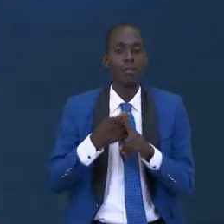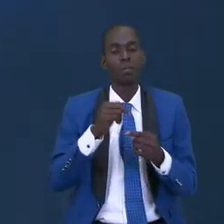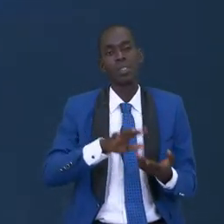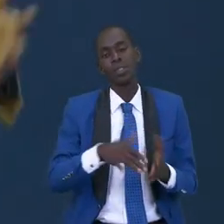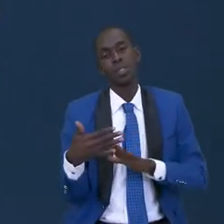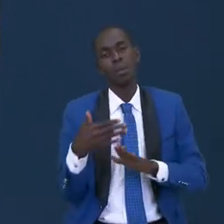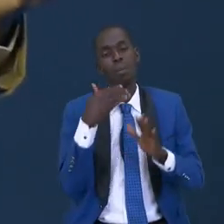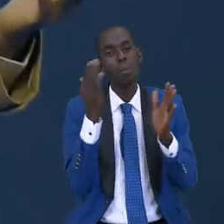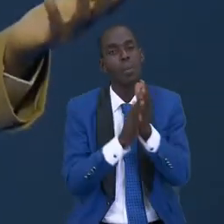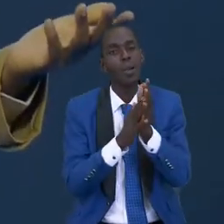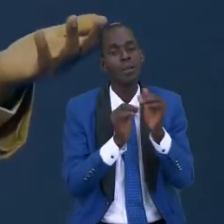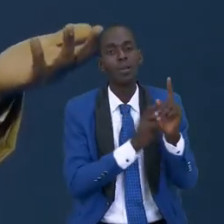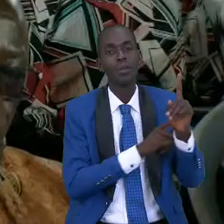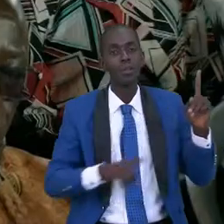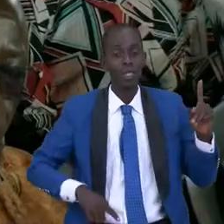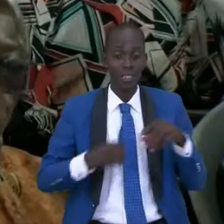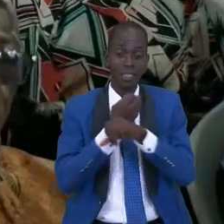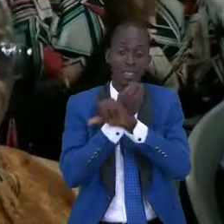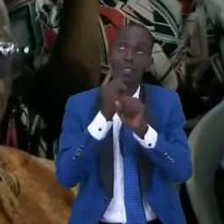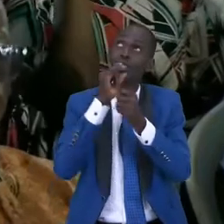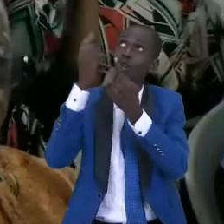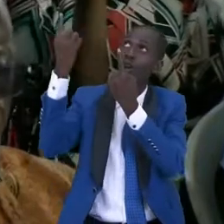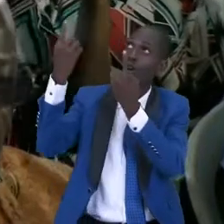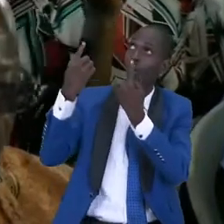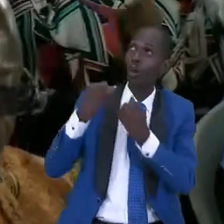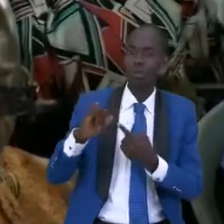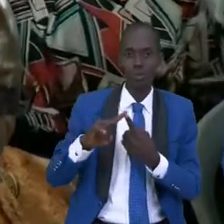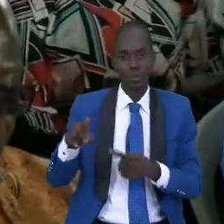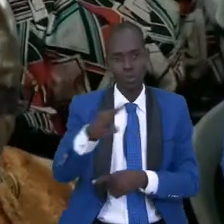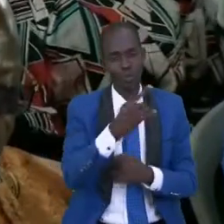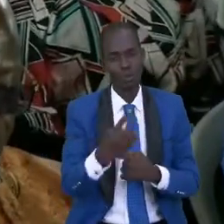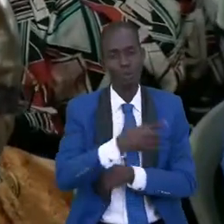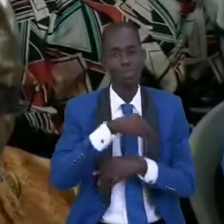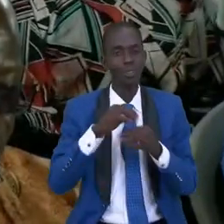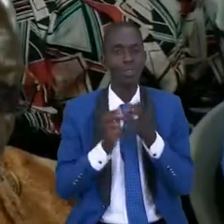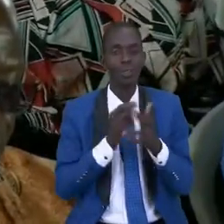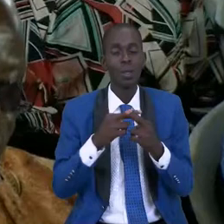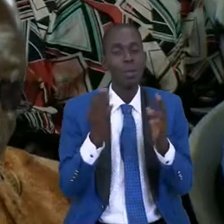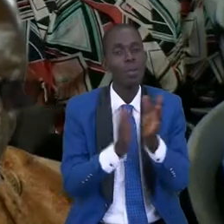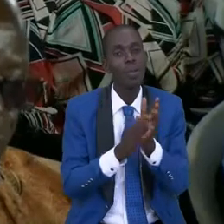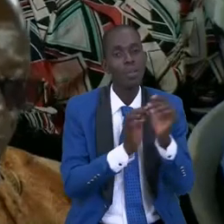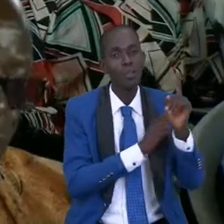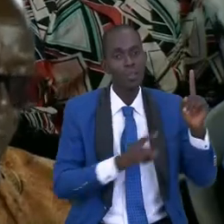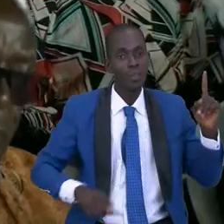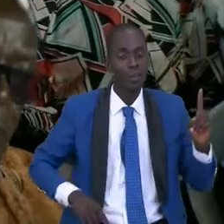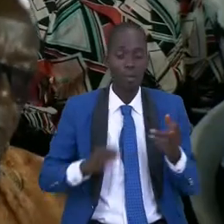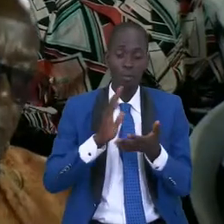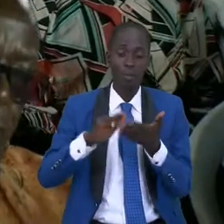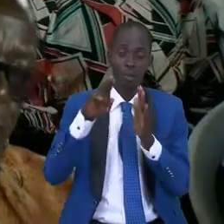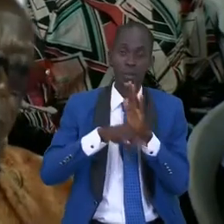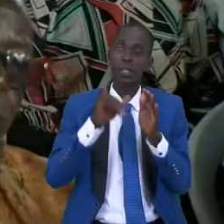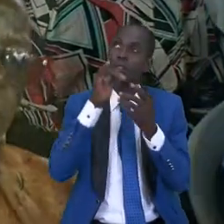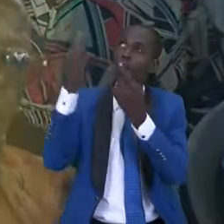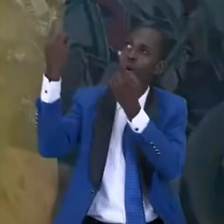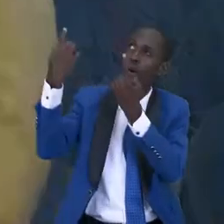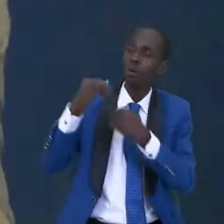Lord, salvation is coming to you today. Praise the Lord that forgiveness is coming to